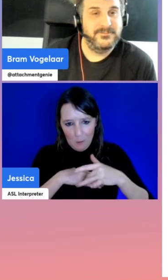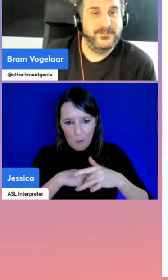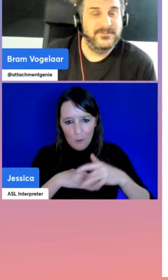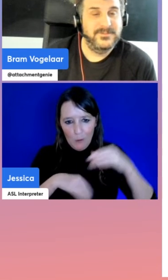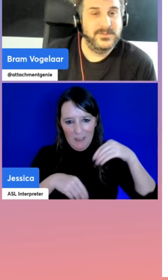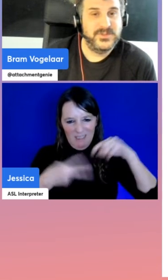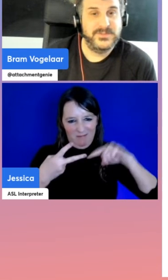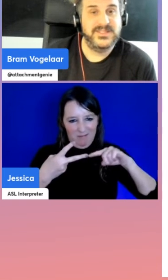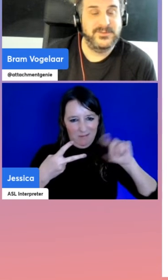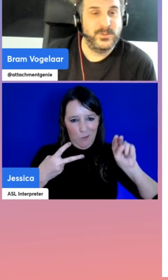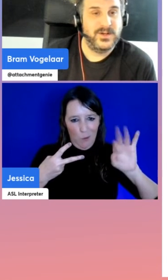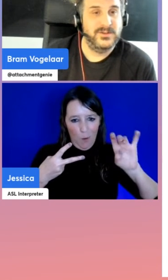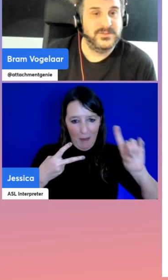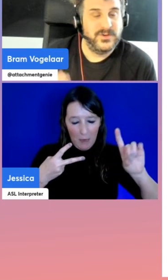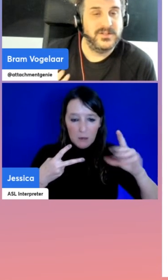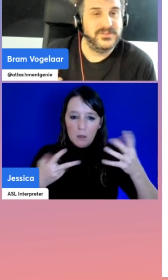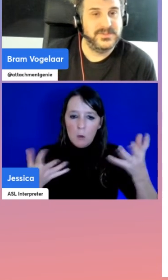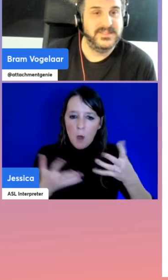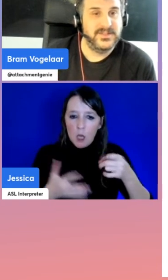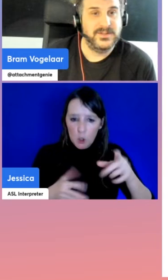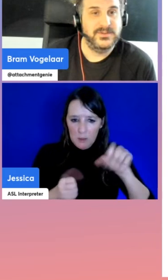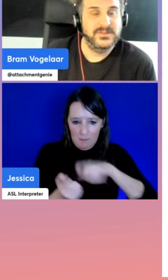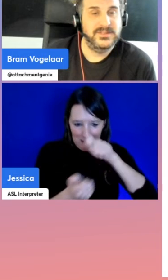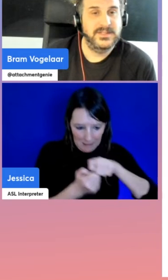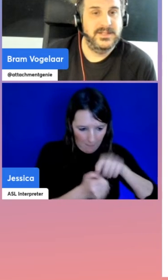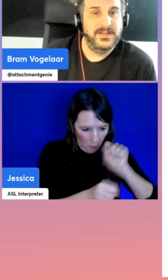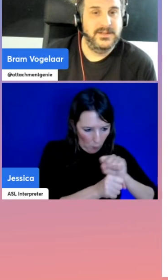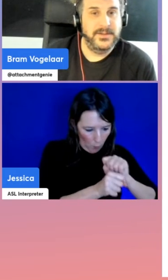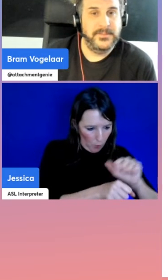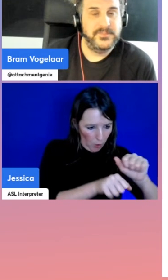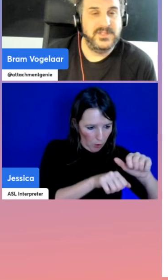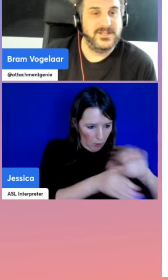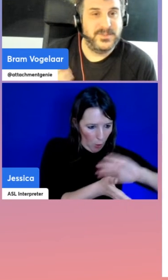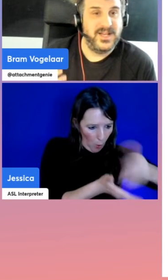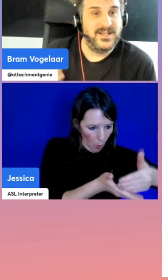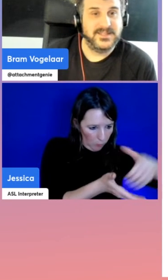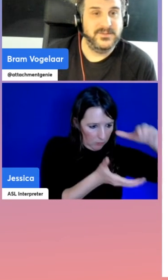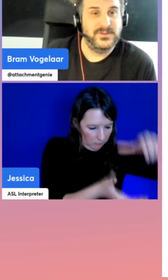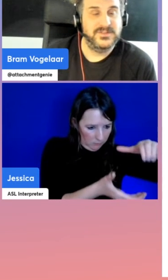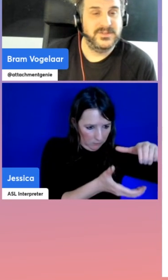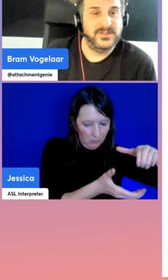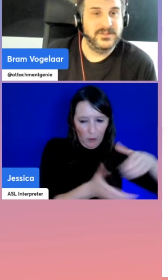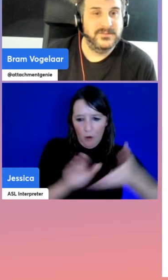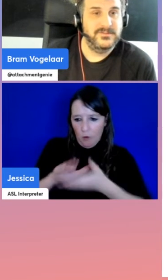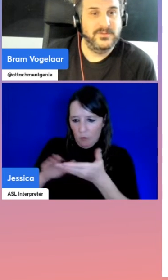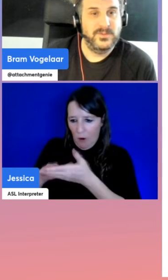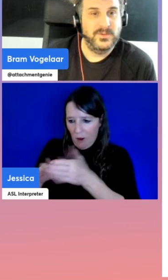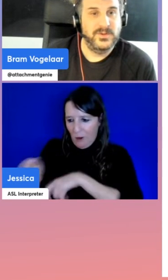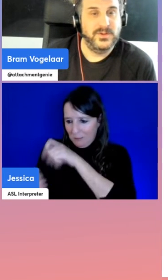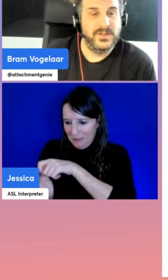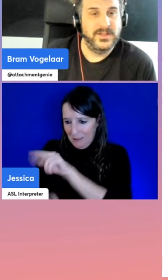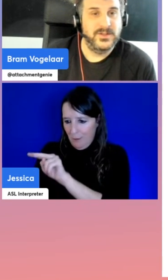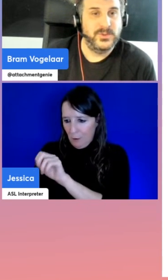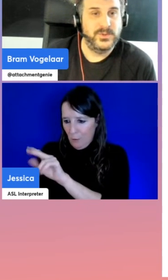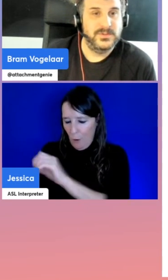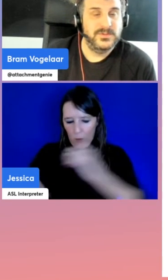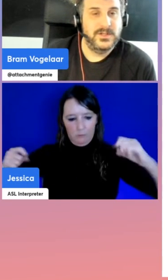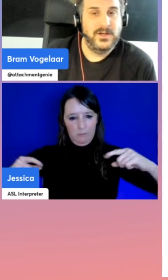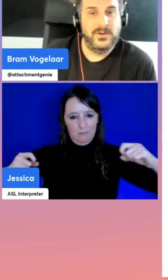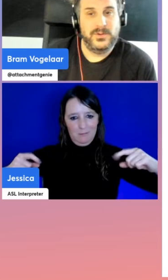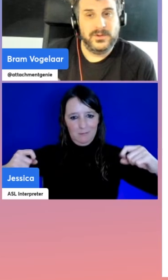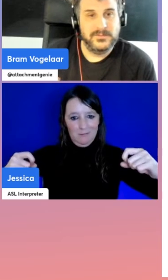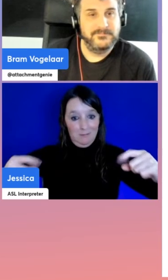have specific workloads run on specific nodes just by asking for a certain node